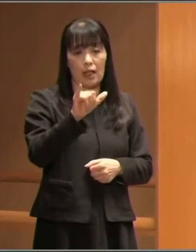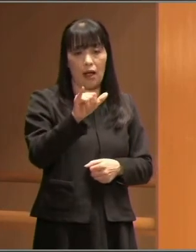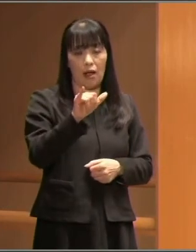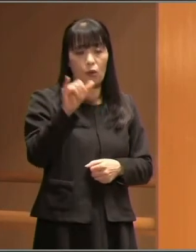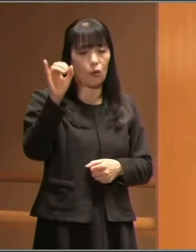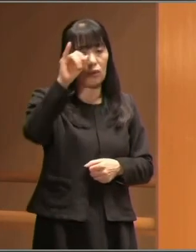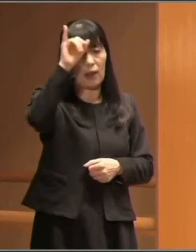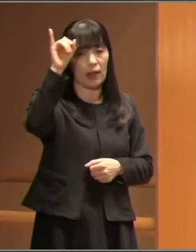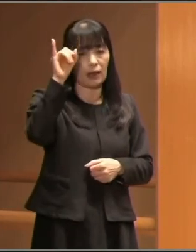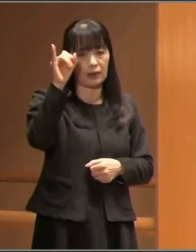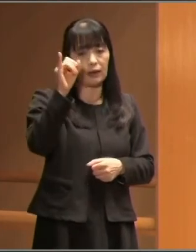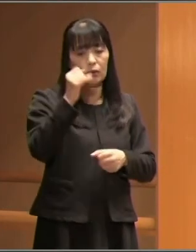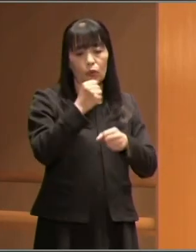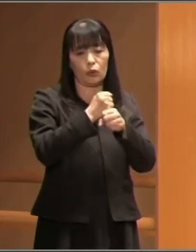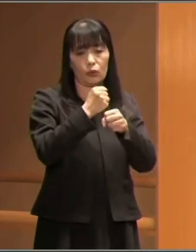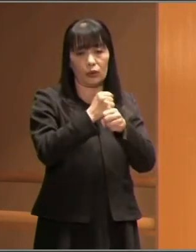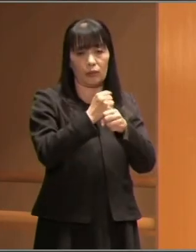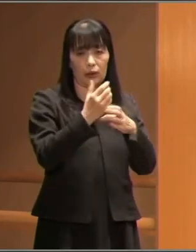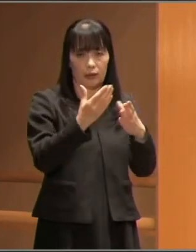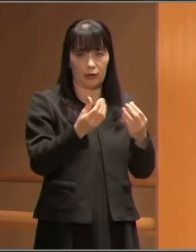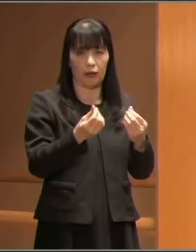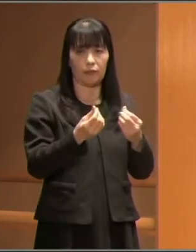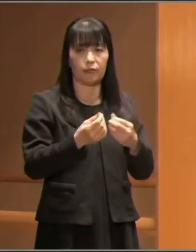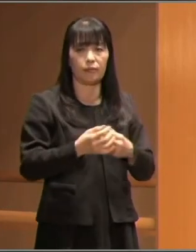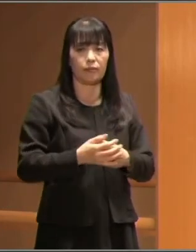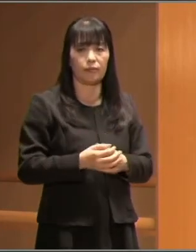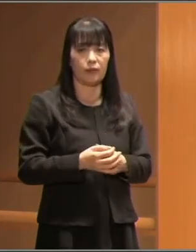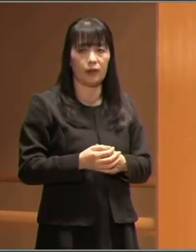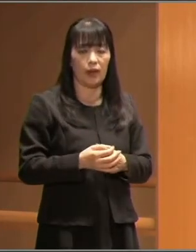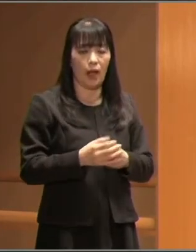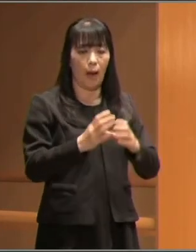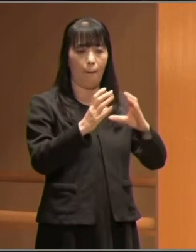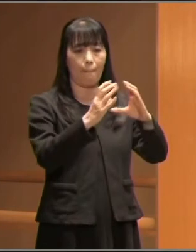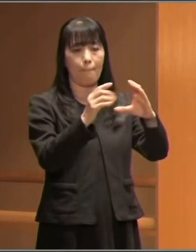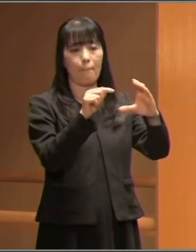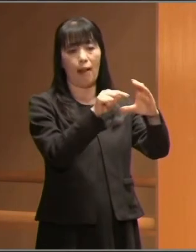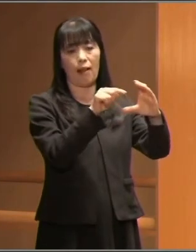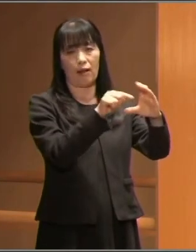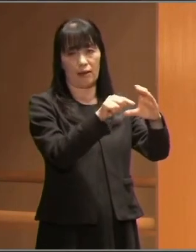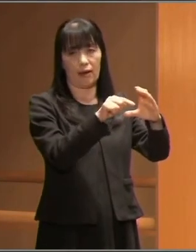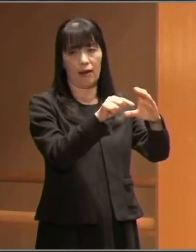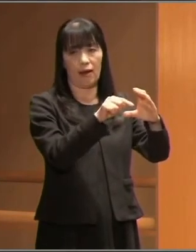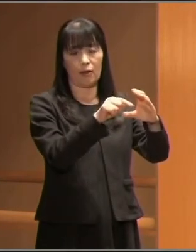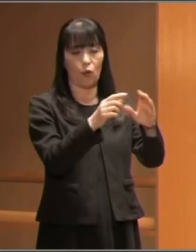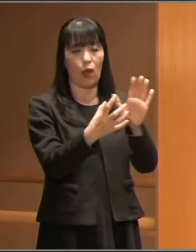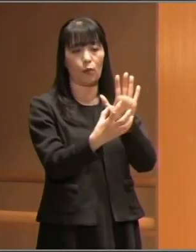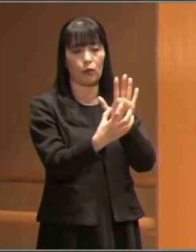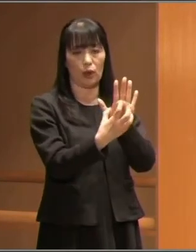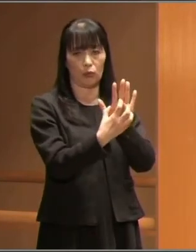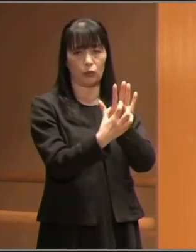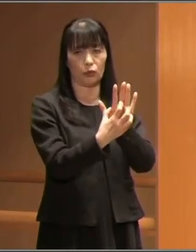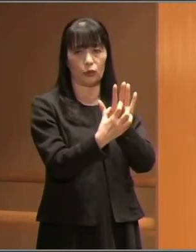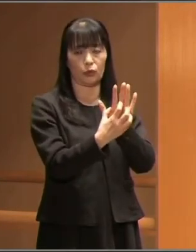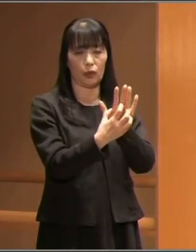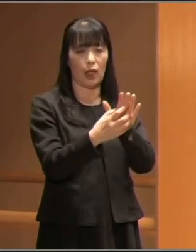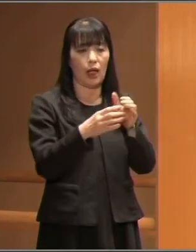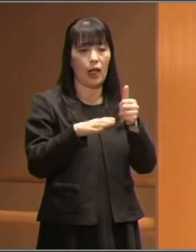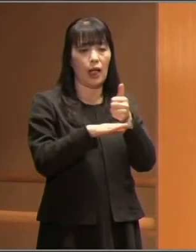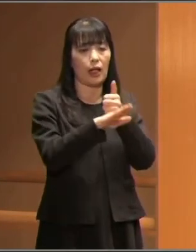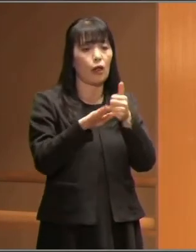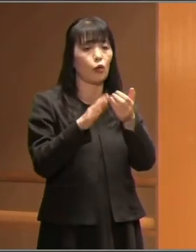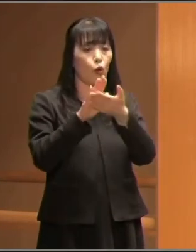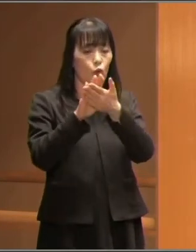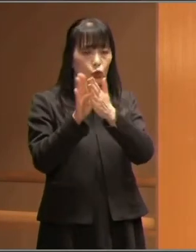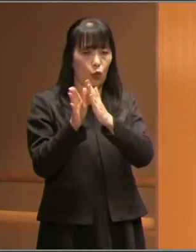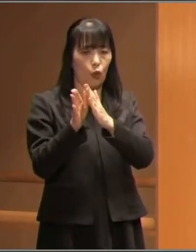This is the image of the sword sheath. In the center emblem is